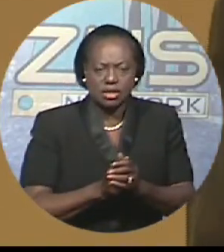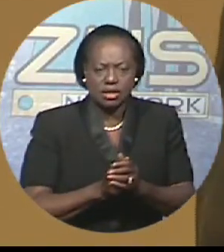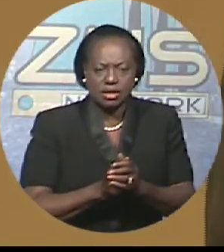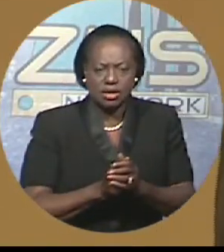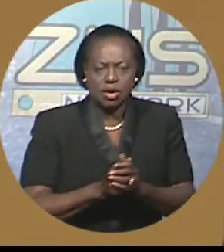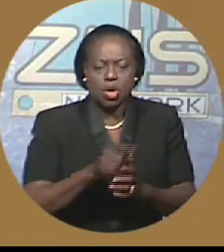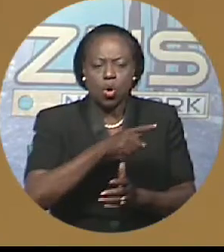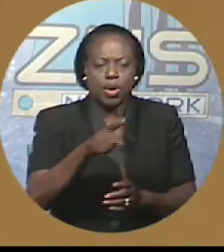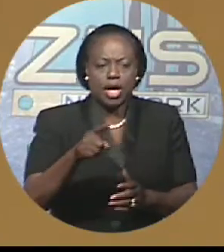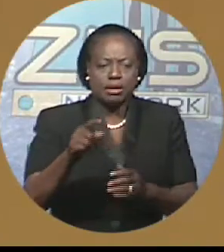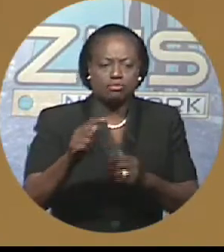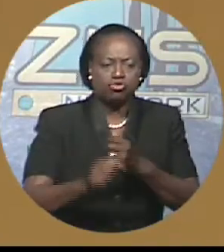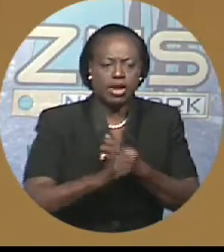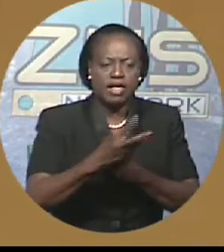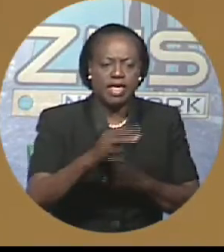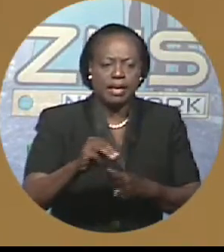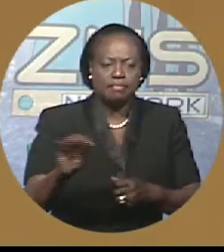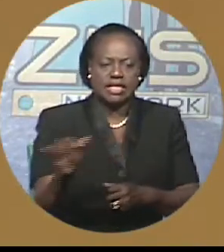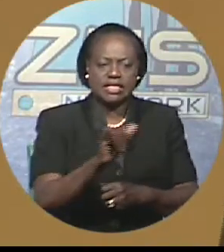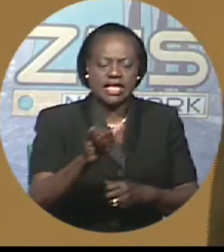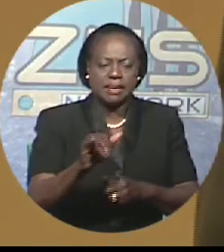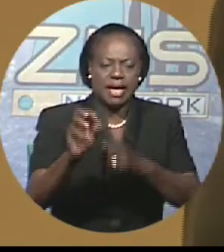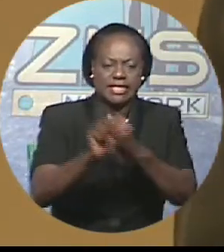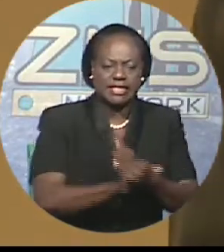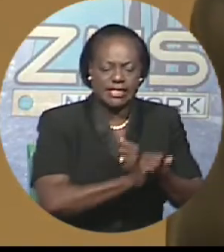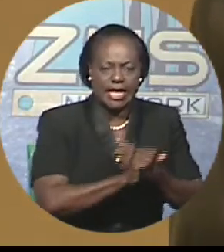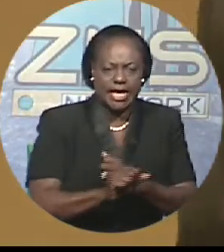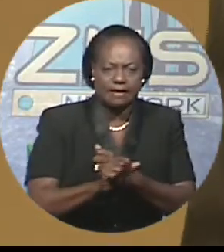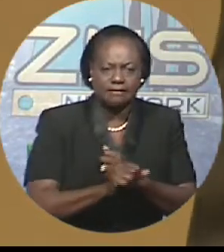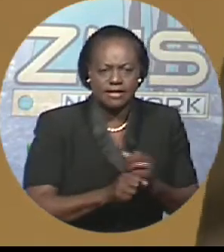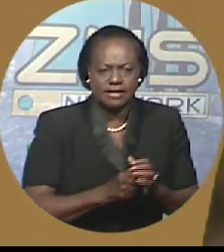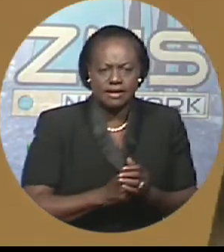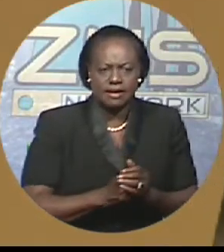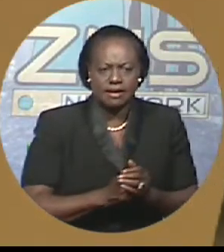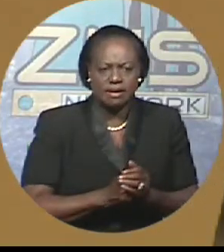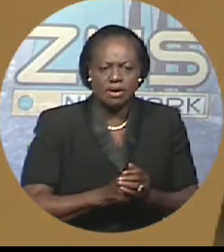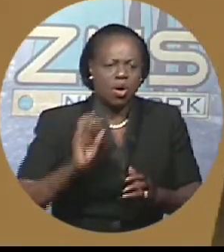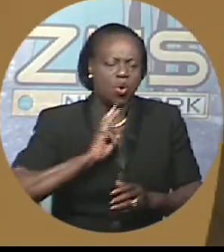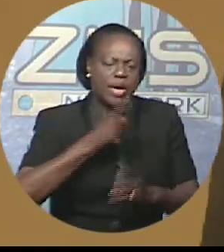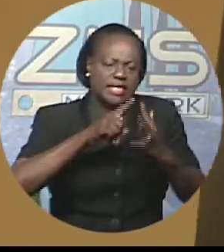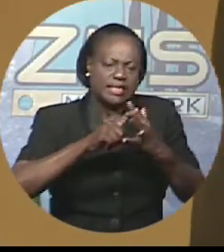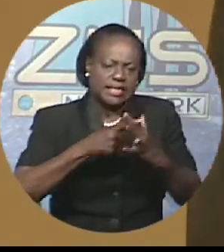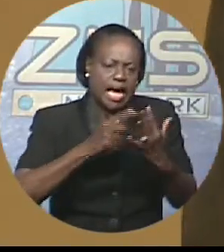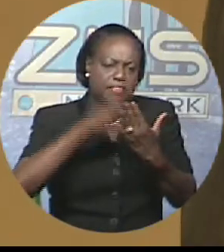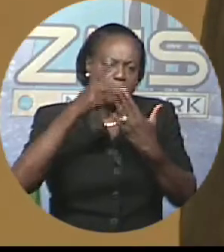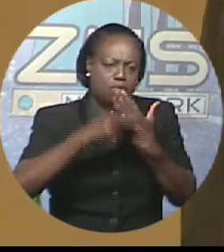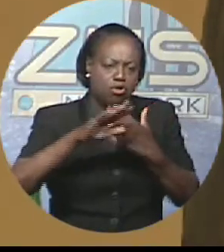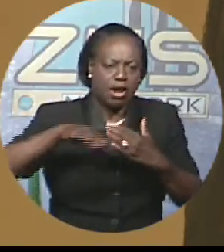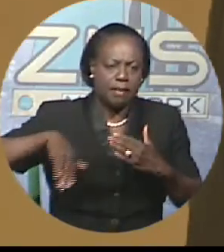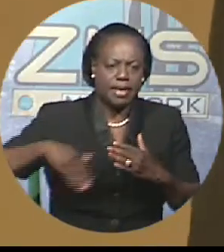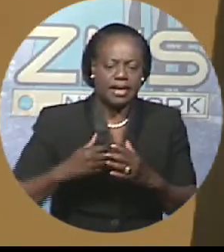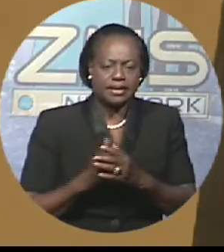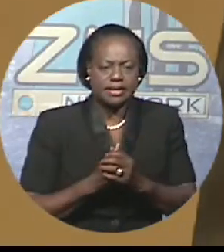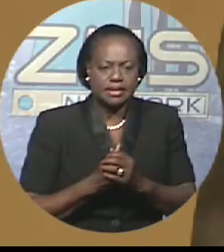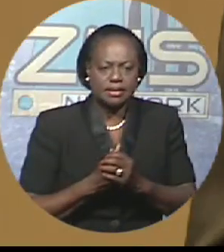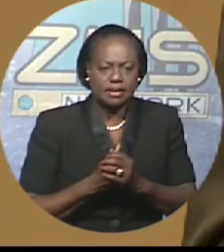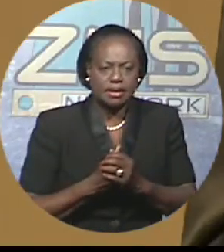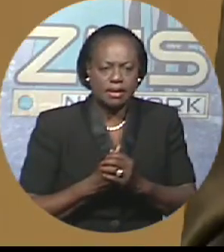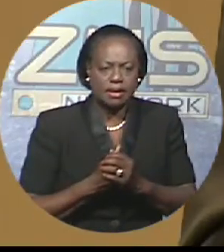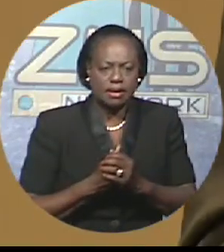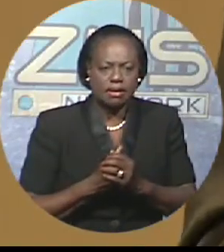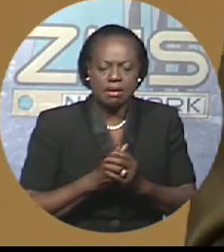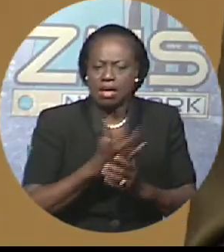While the primary focus of the electronic single window will be to integrate and automate regulatory processes, it will